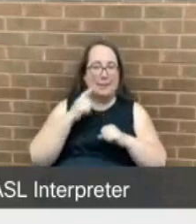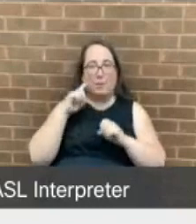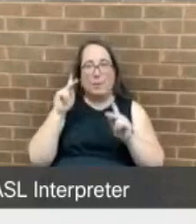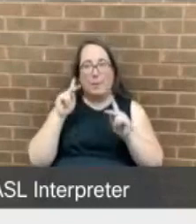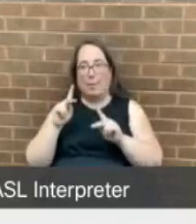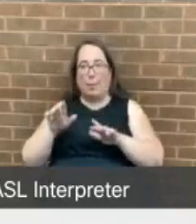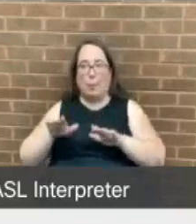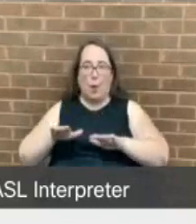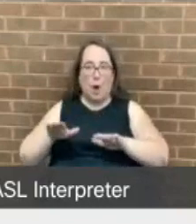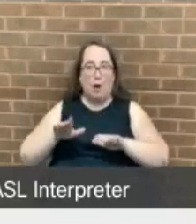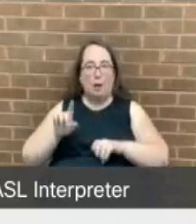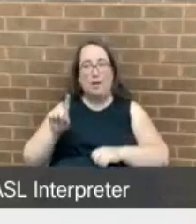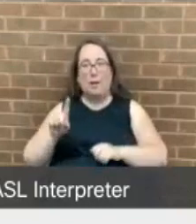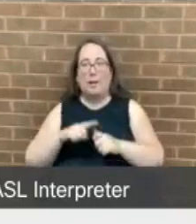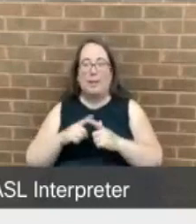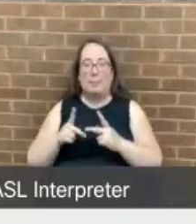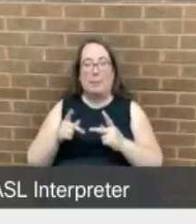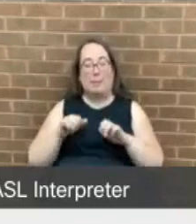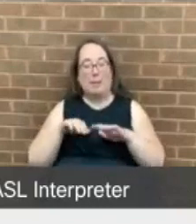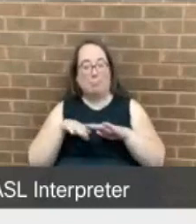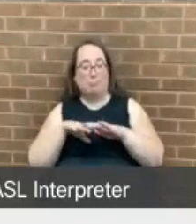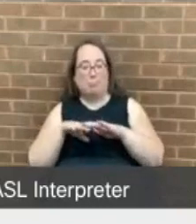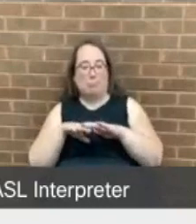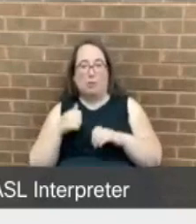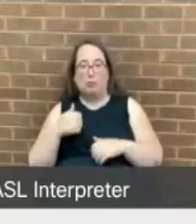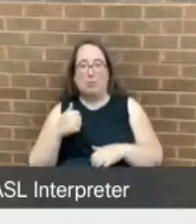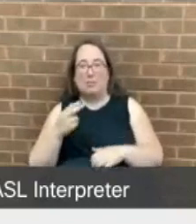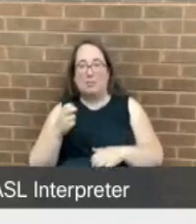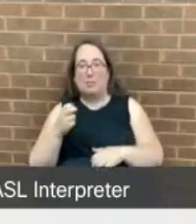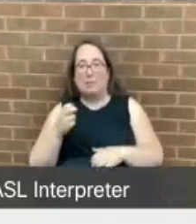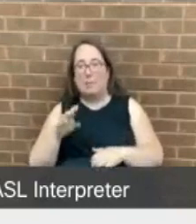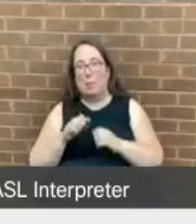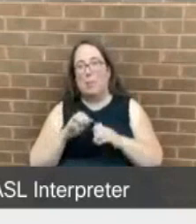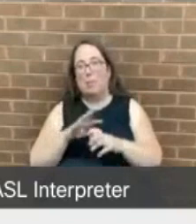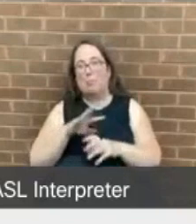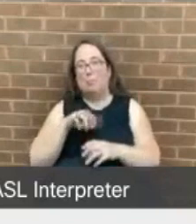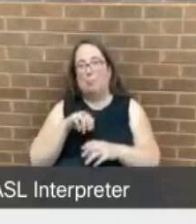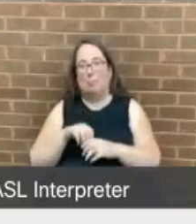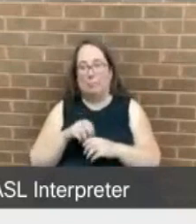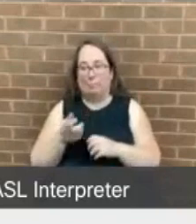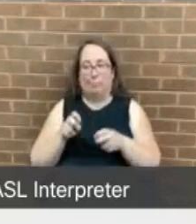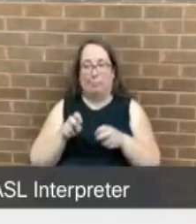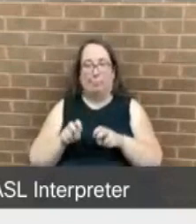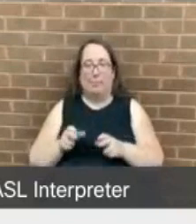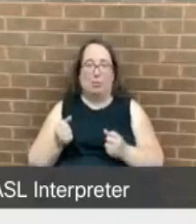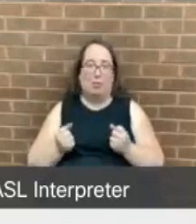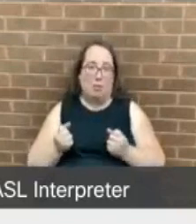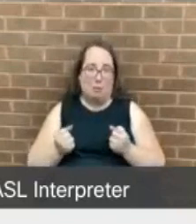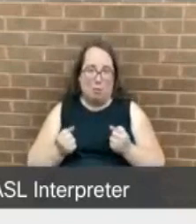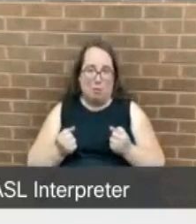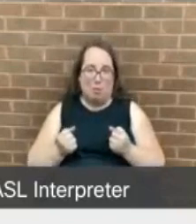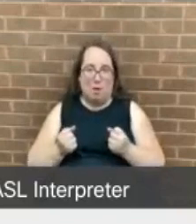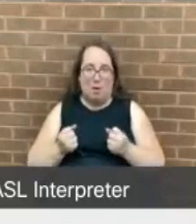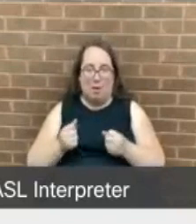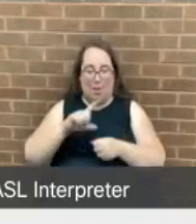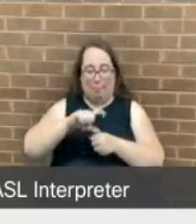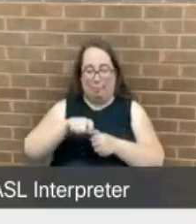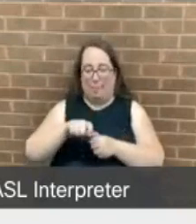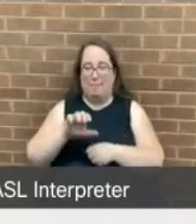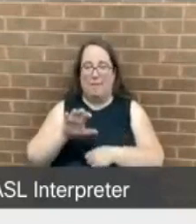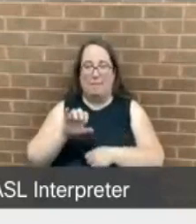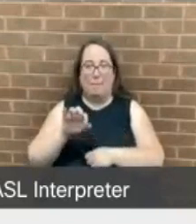create an environment where somebody can go access that transit hub without ever actually having to get into a car. And so, you know, that 5 mile